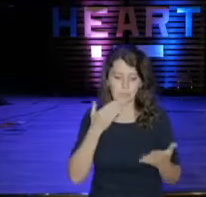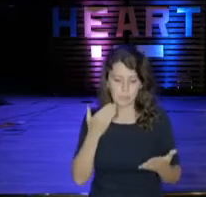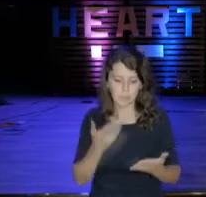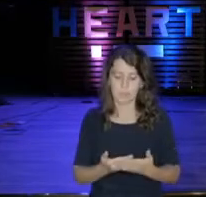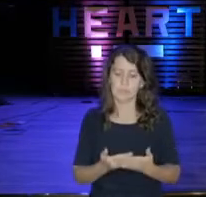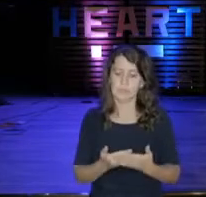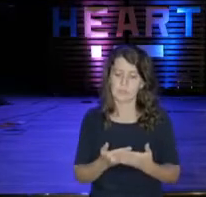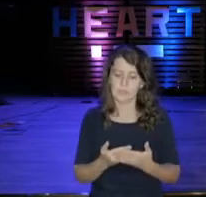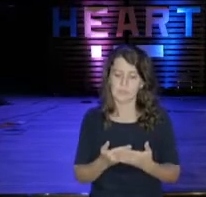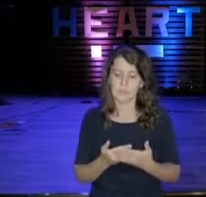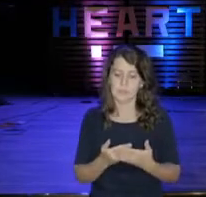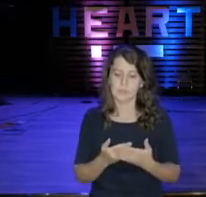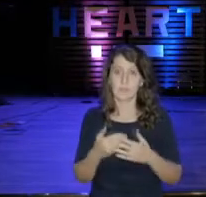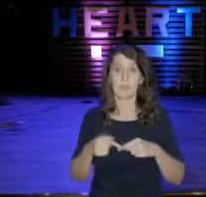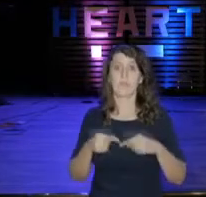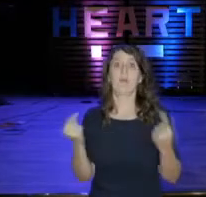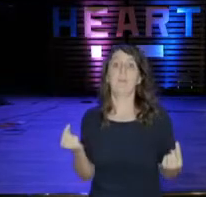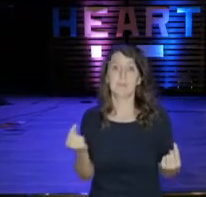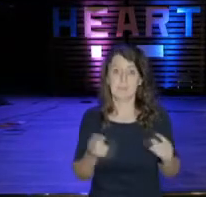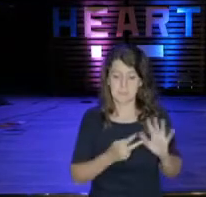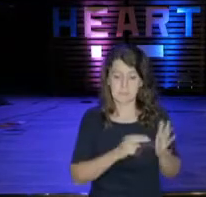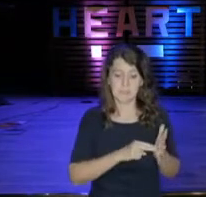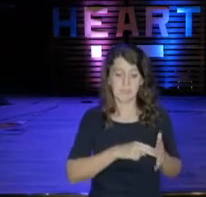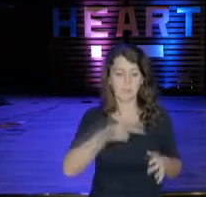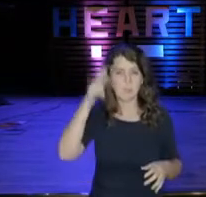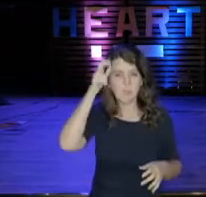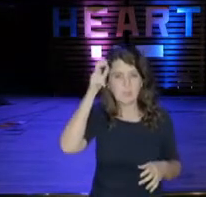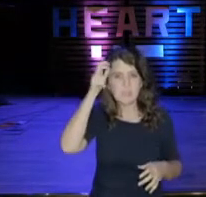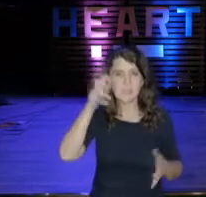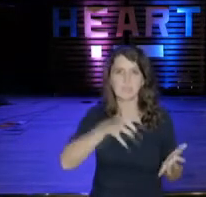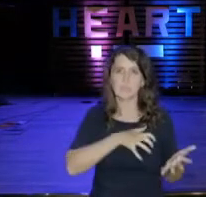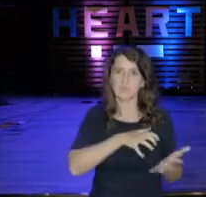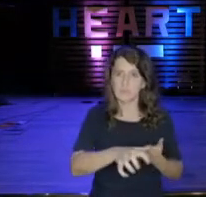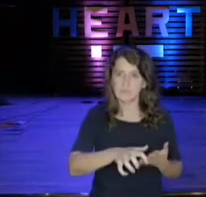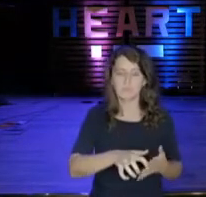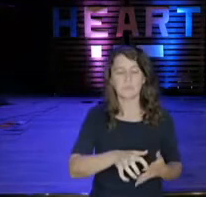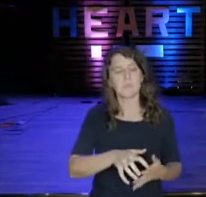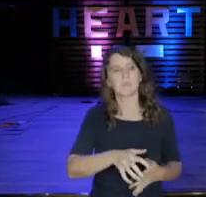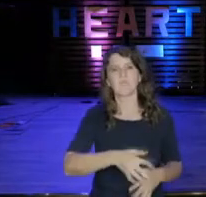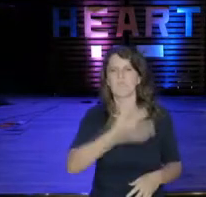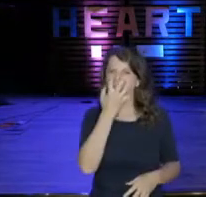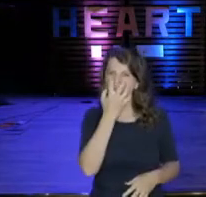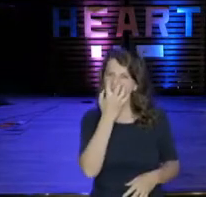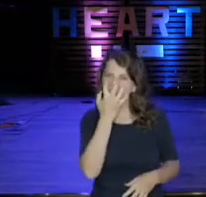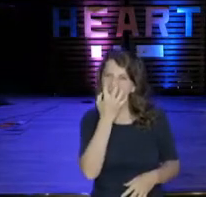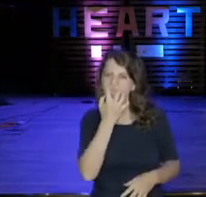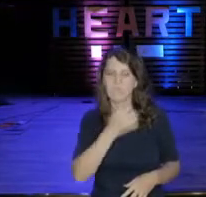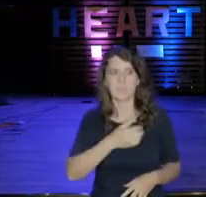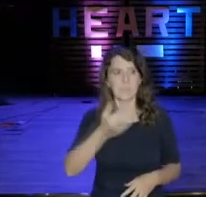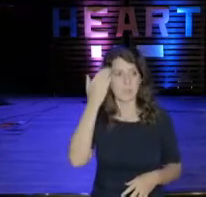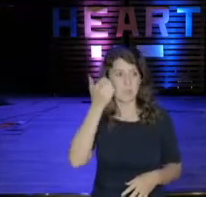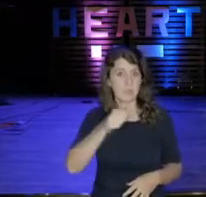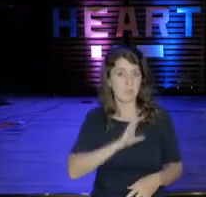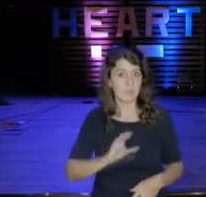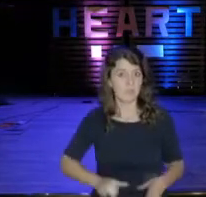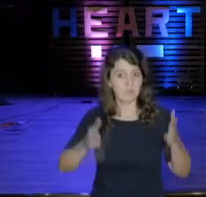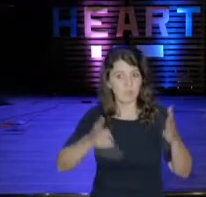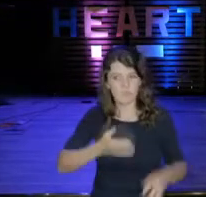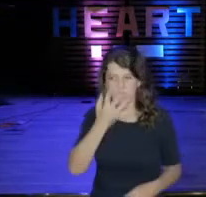good. The opposite of this word is wicked, rough, and surly. You know any surly Christians?